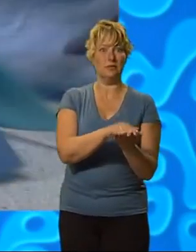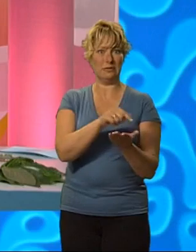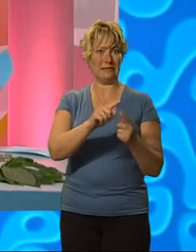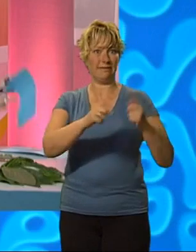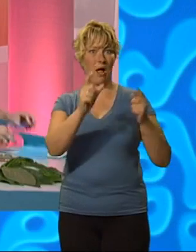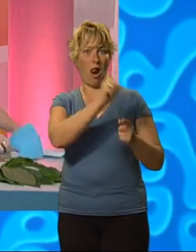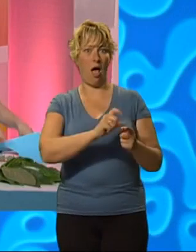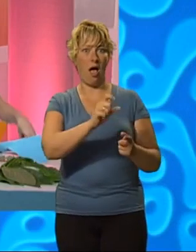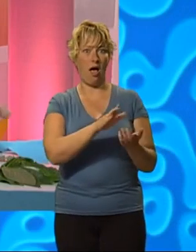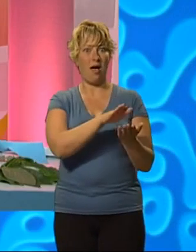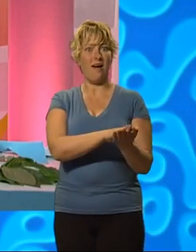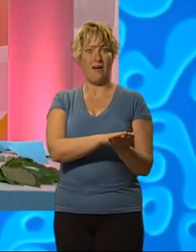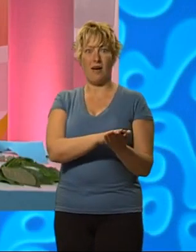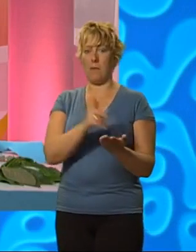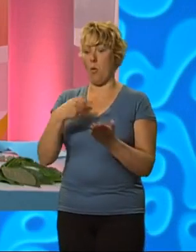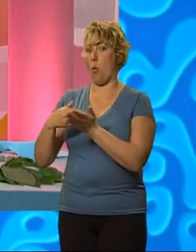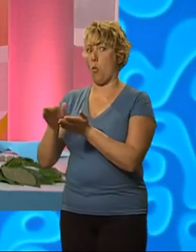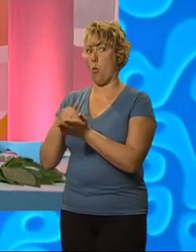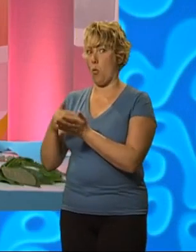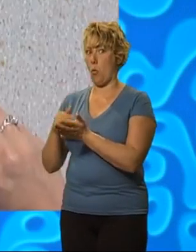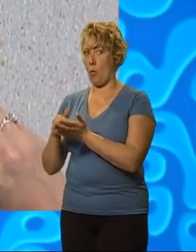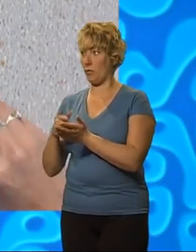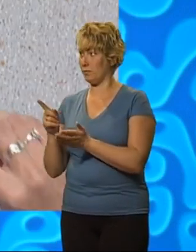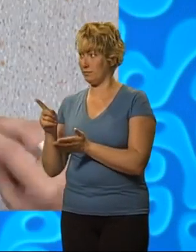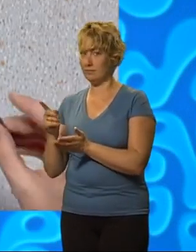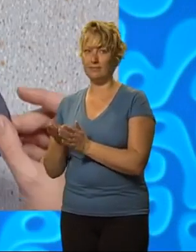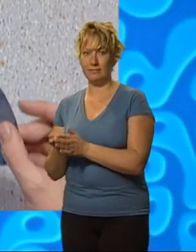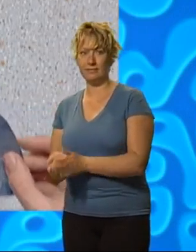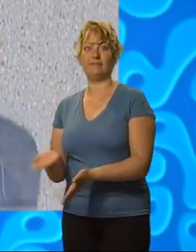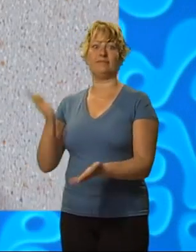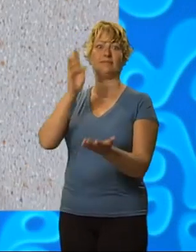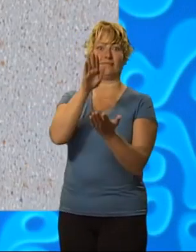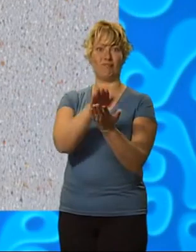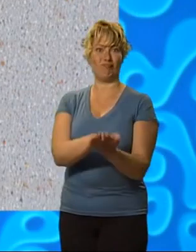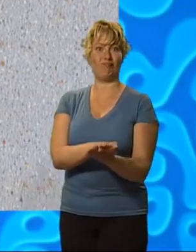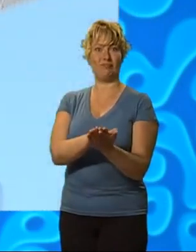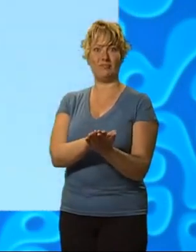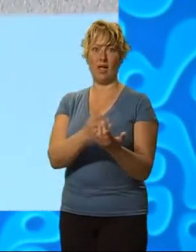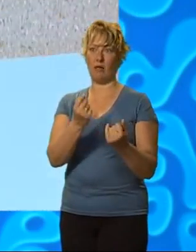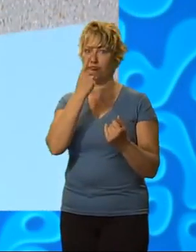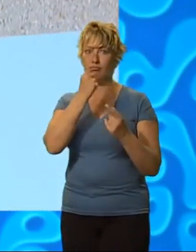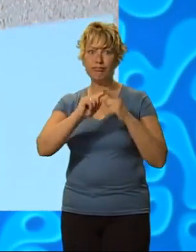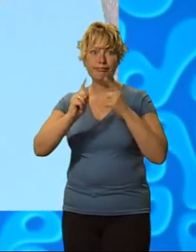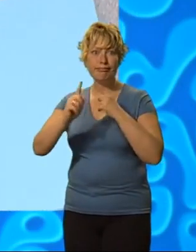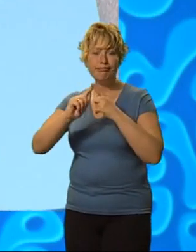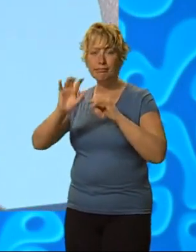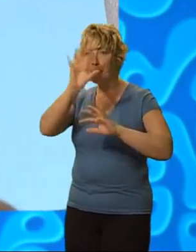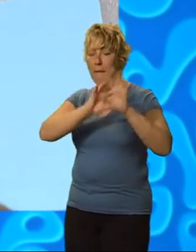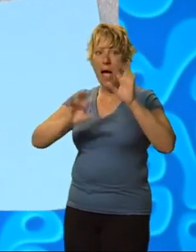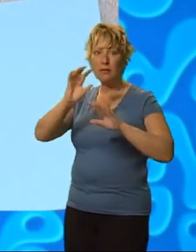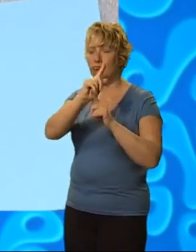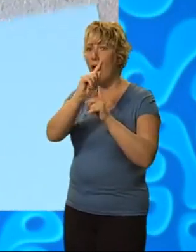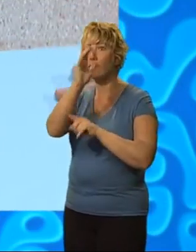paper with a spot of glue on the back and put it on. I could make my whole